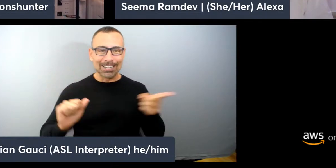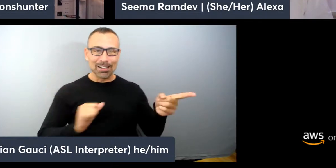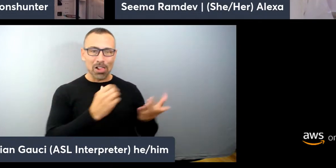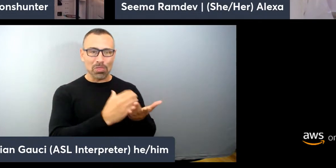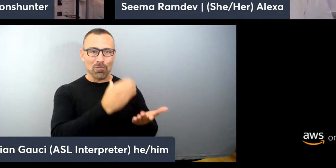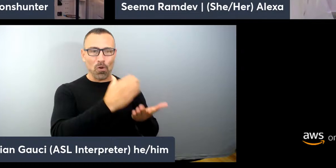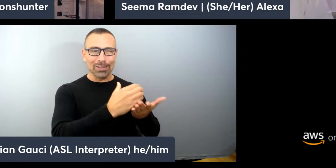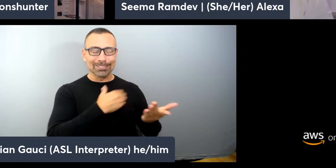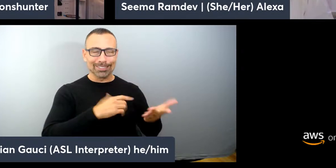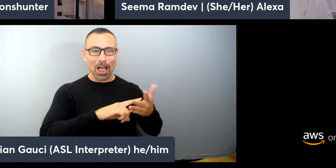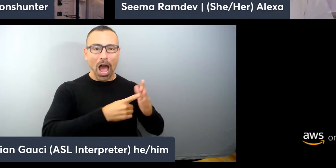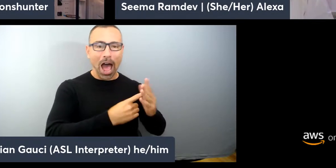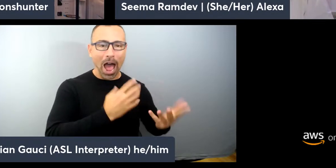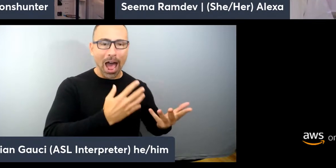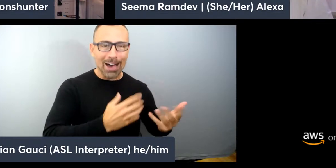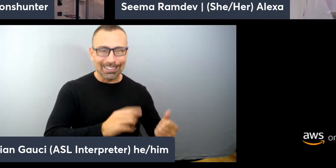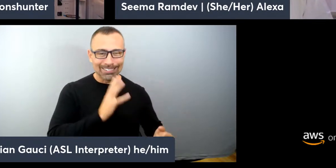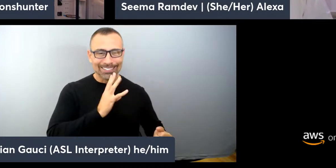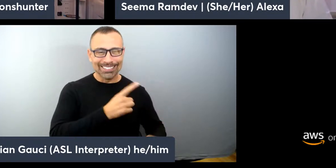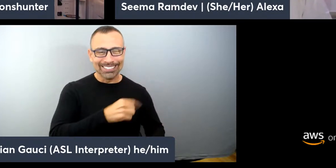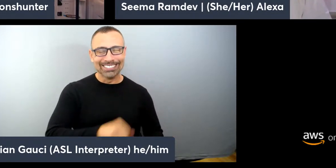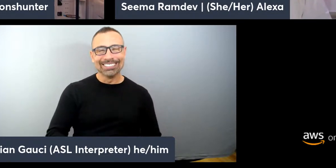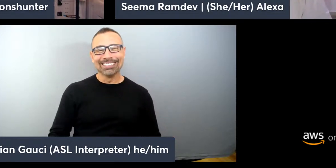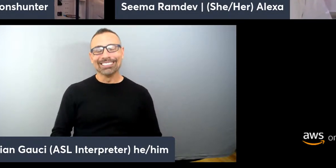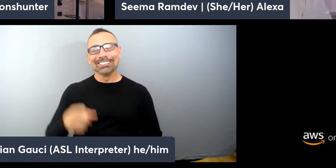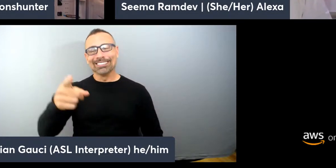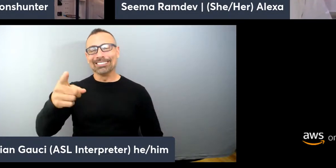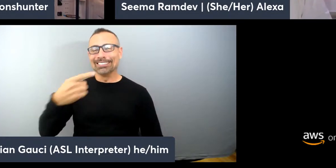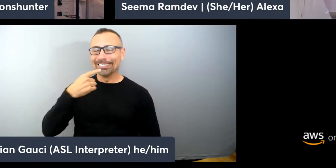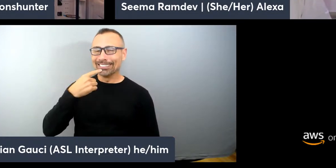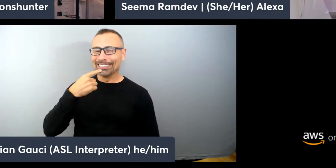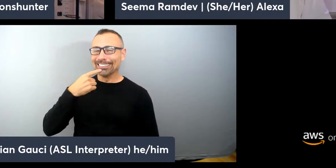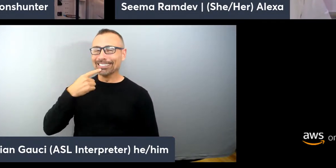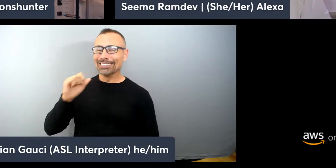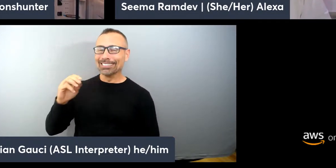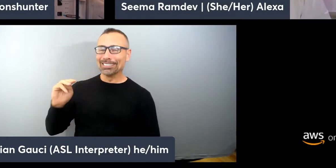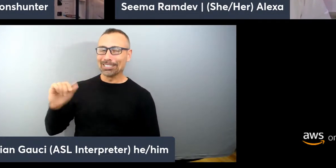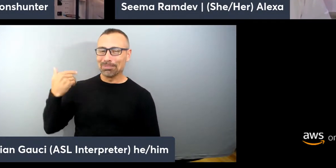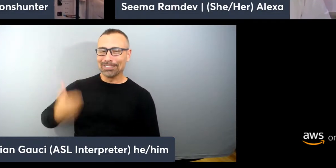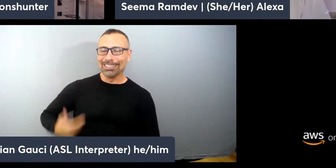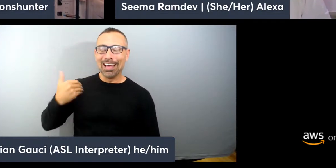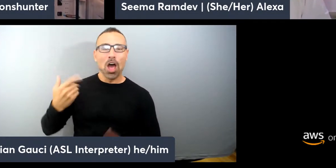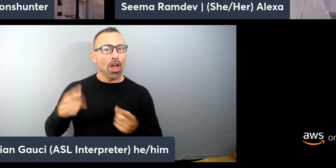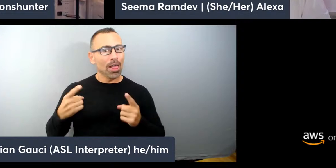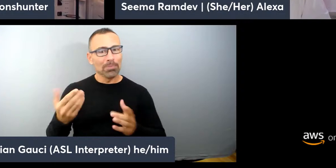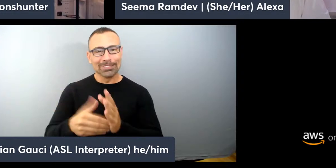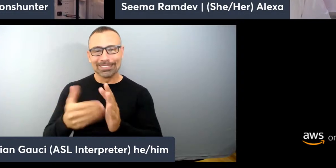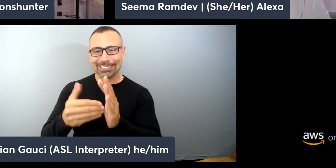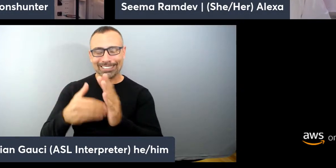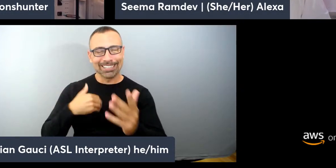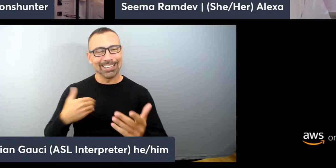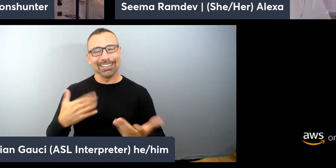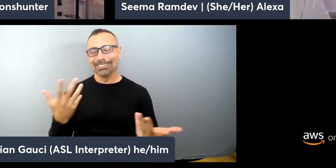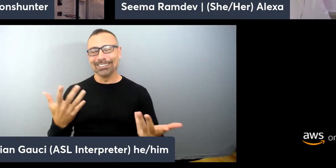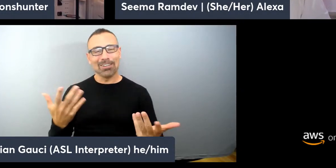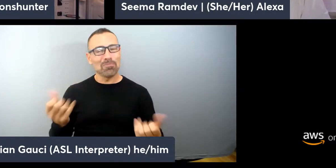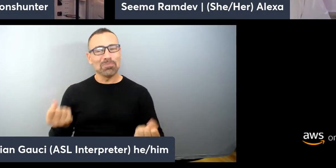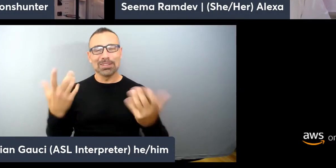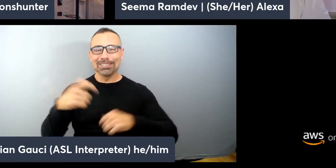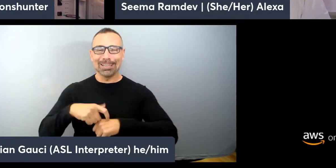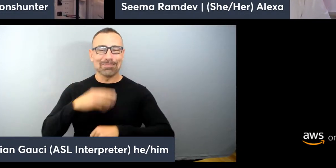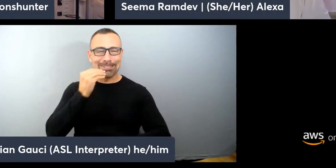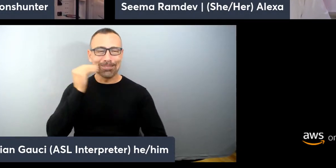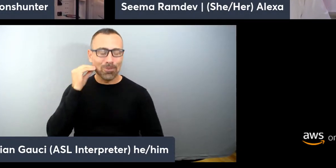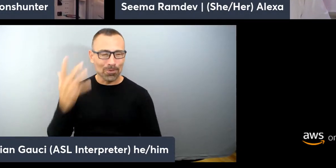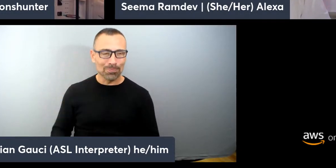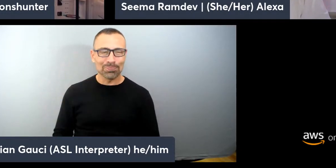Almost every day, and I just lost the count, like how many times in a day. Oh my gosh. All right. So I'm really looking forward to talking